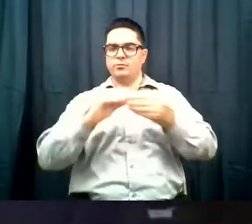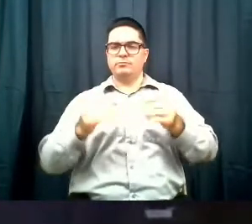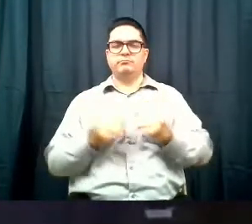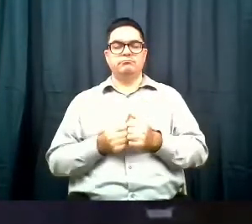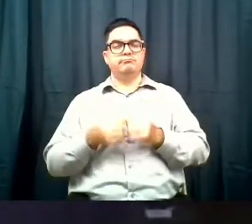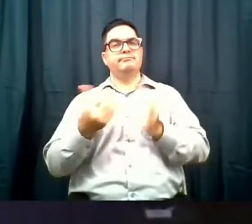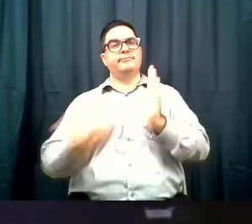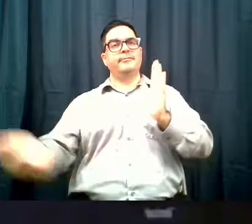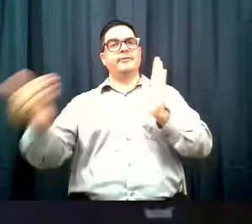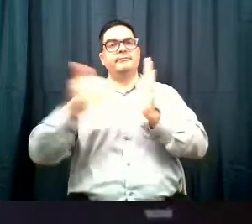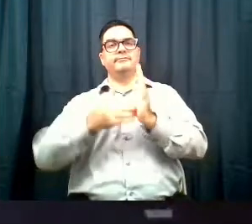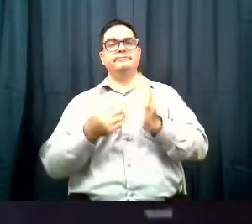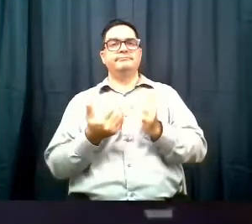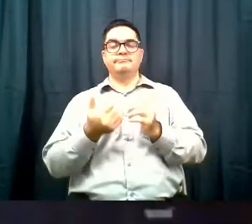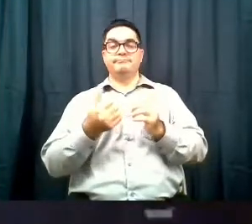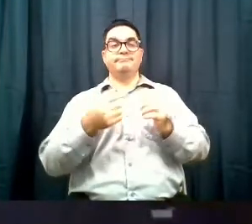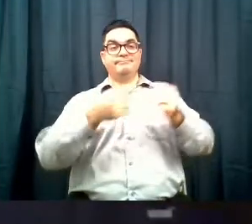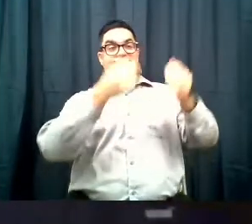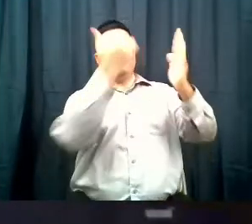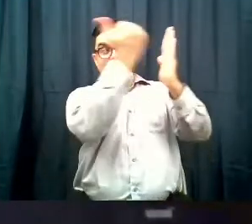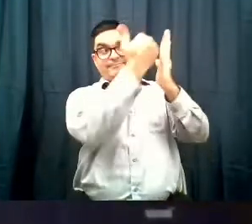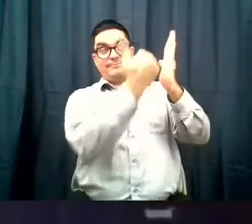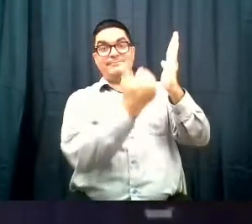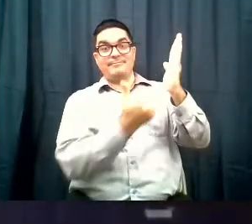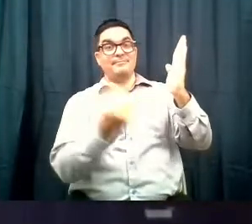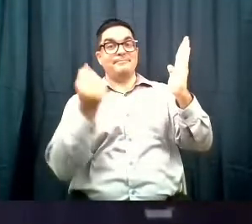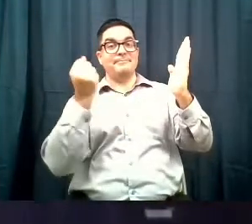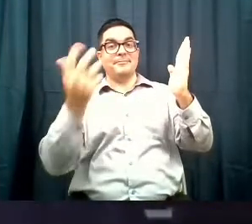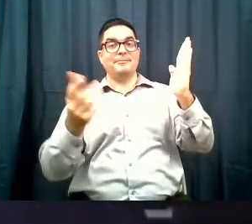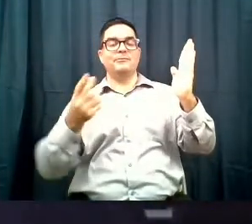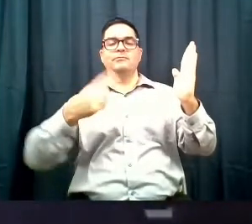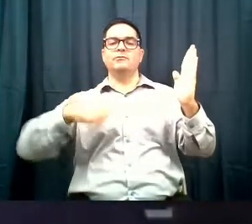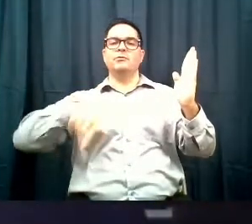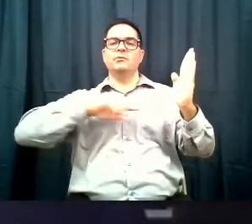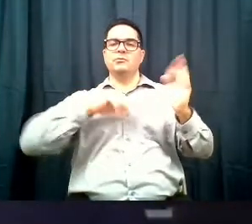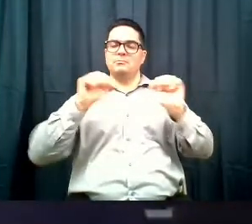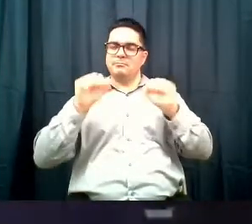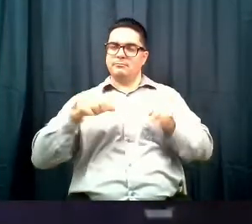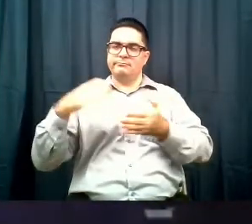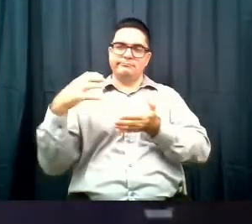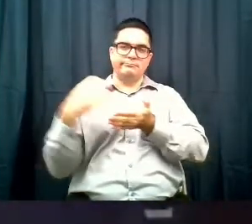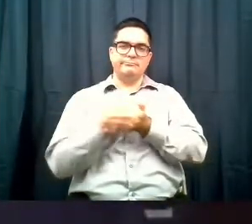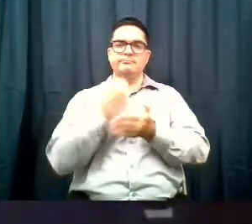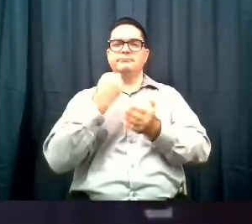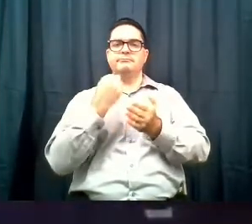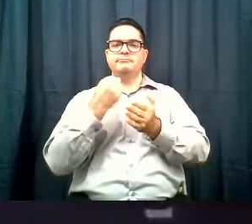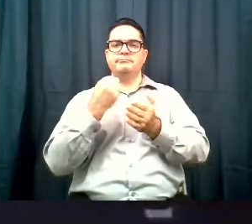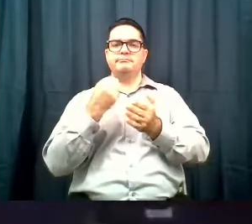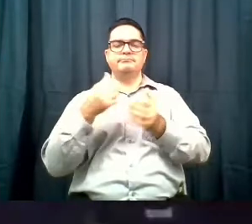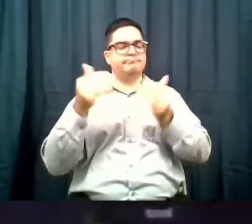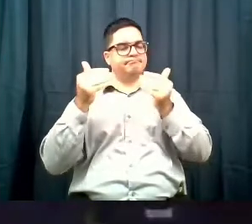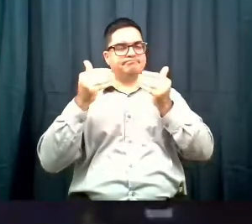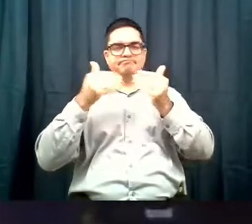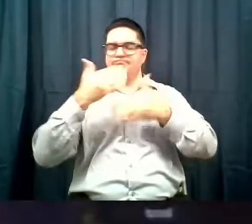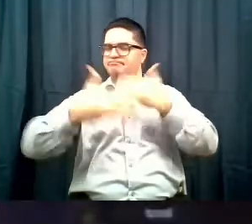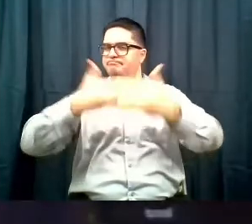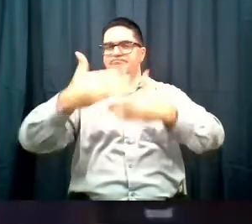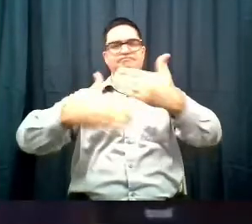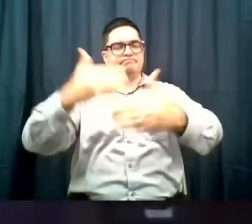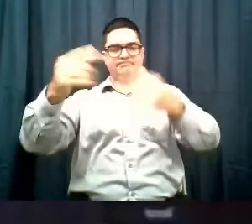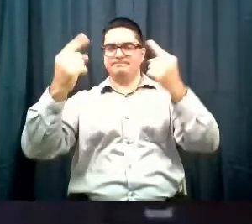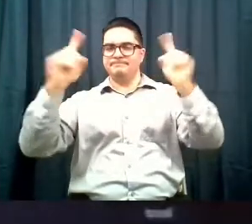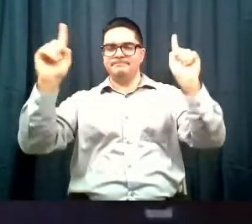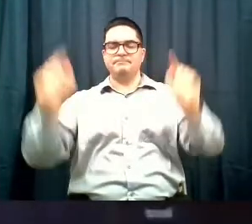relatively robust agenda that hopefully we can proceed through efficiently. The first thing that we